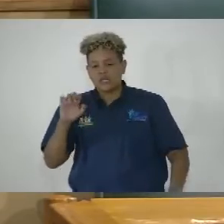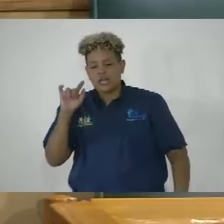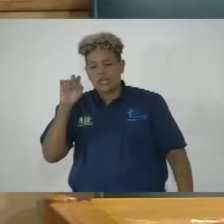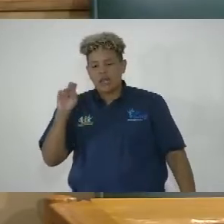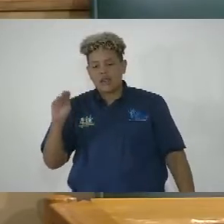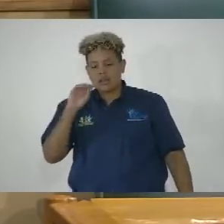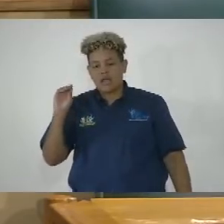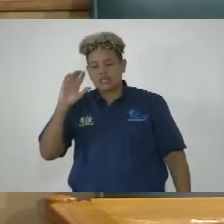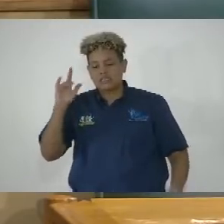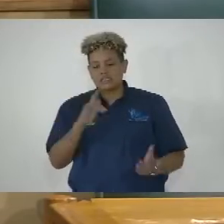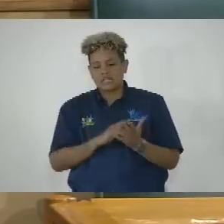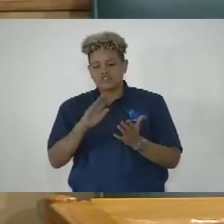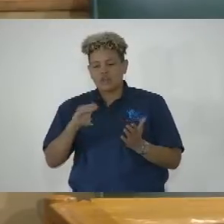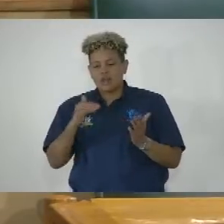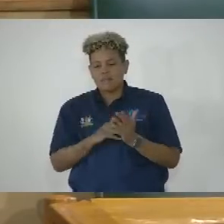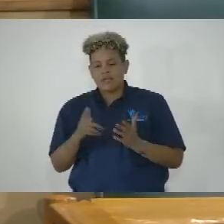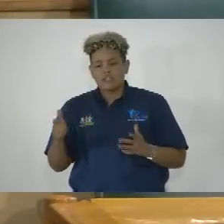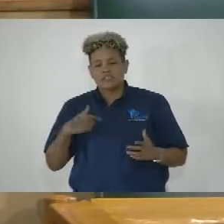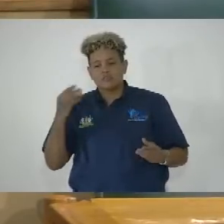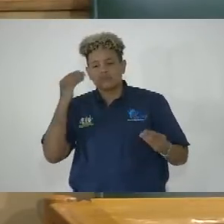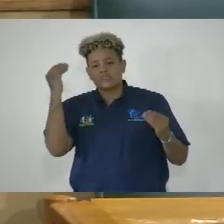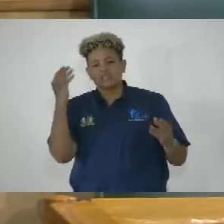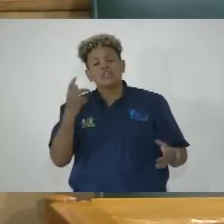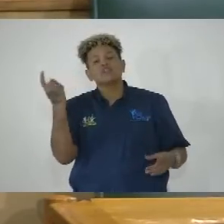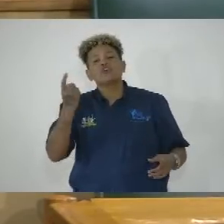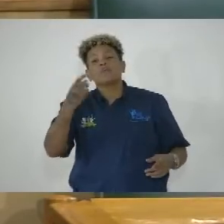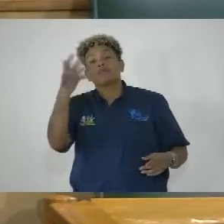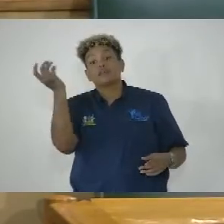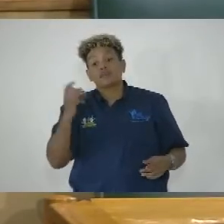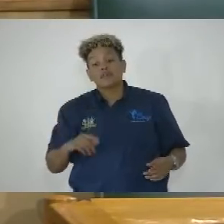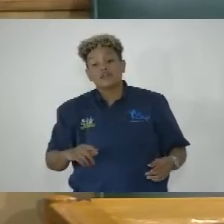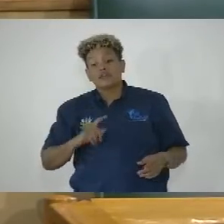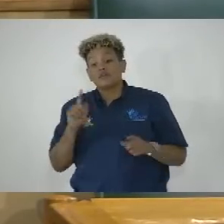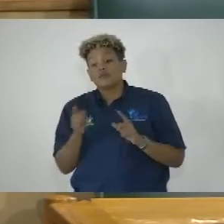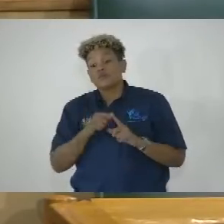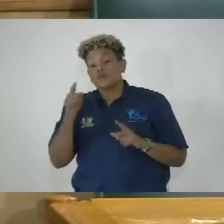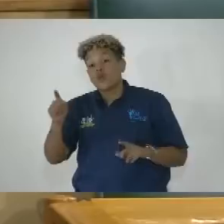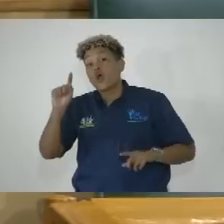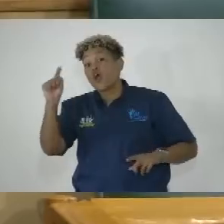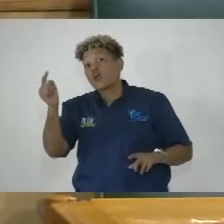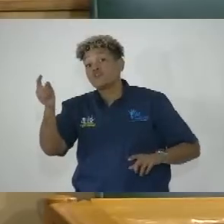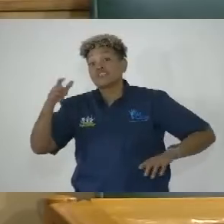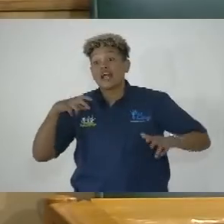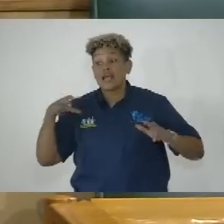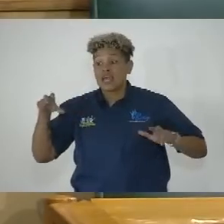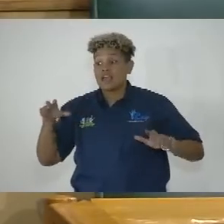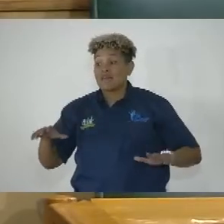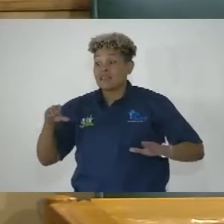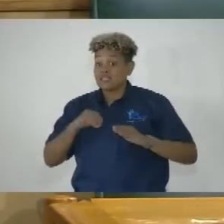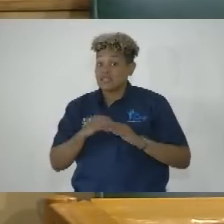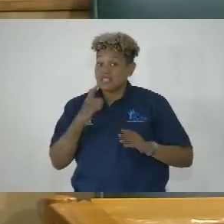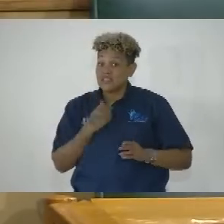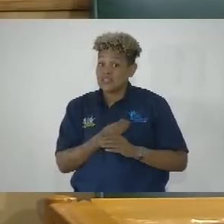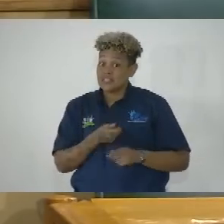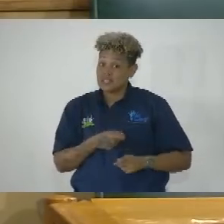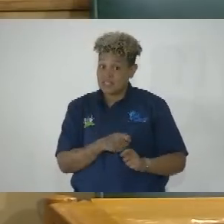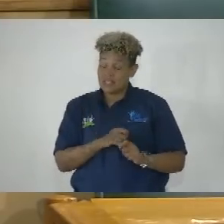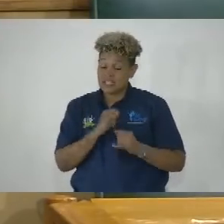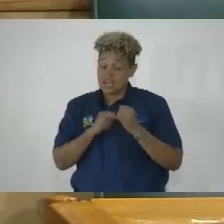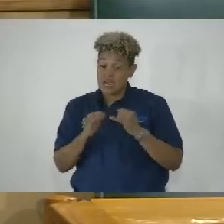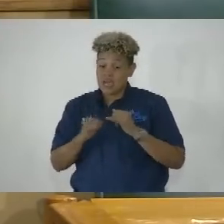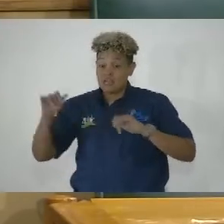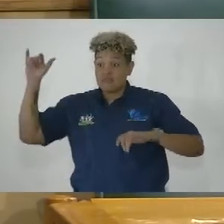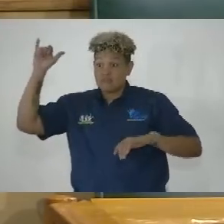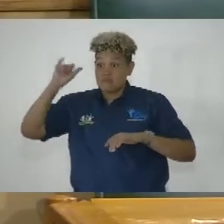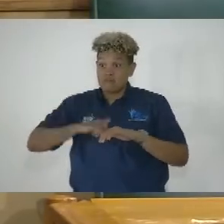Central Manchester. And let me tell you something. When the original investors in the bauxite alumina sector came to